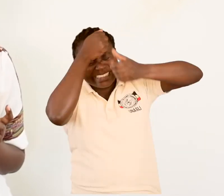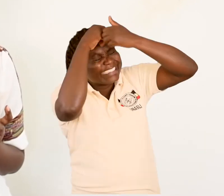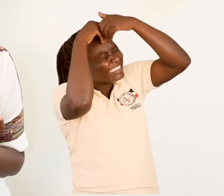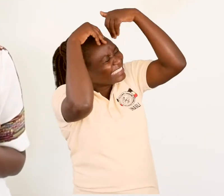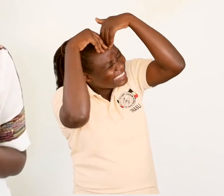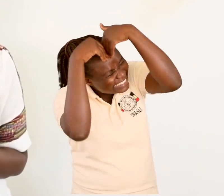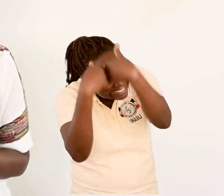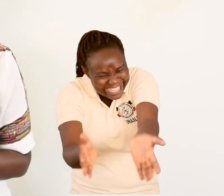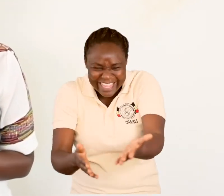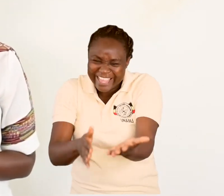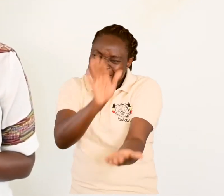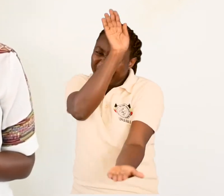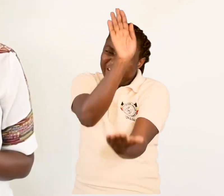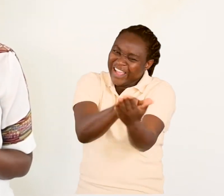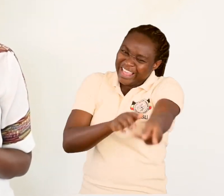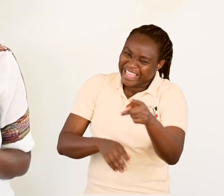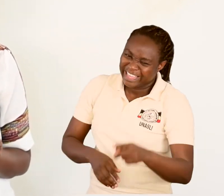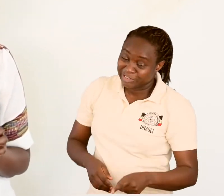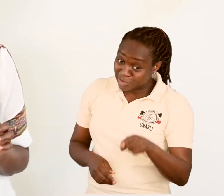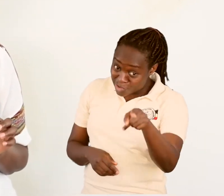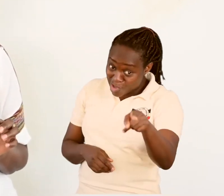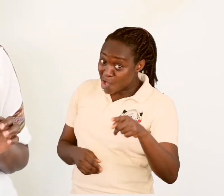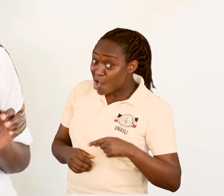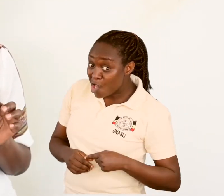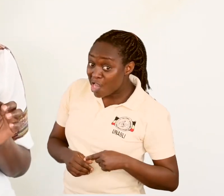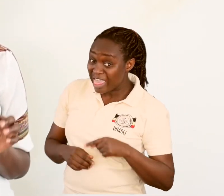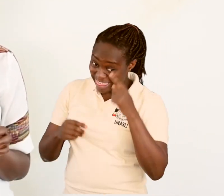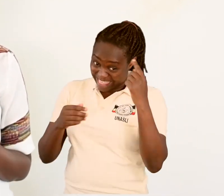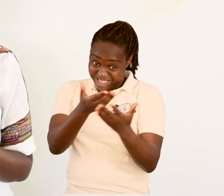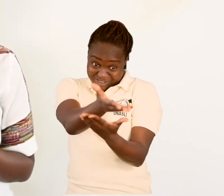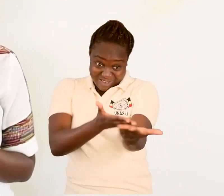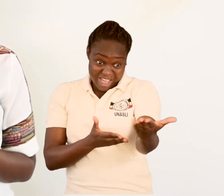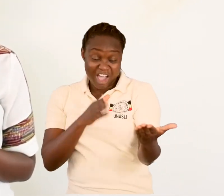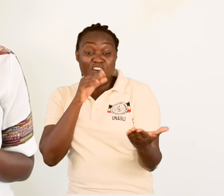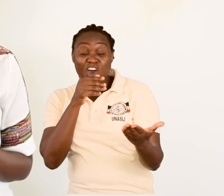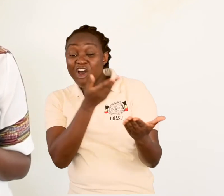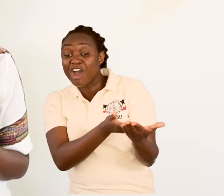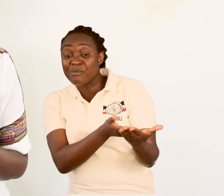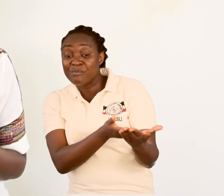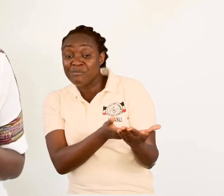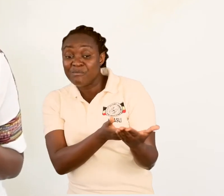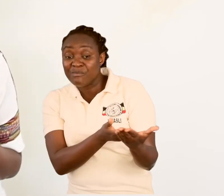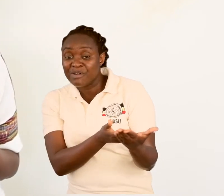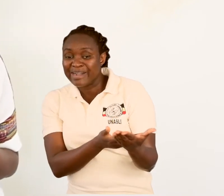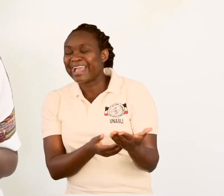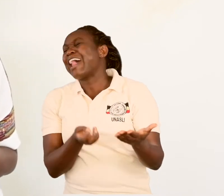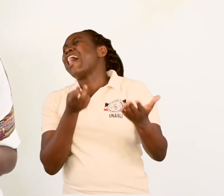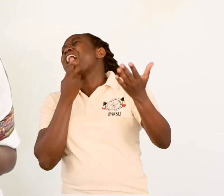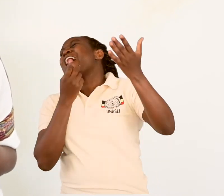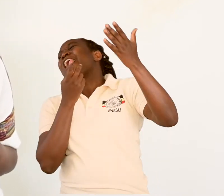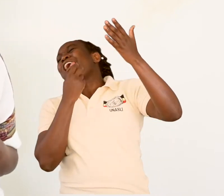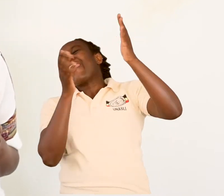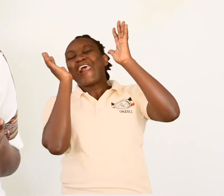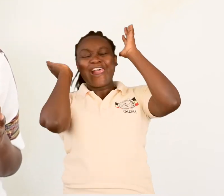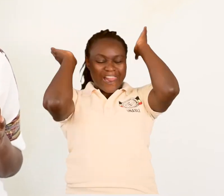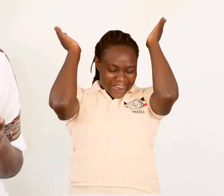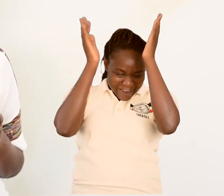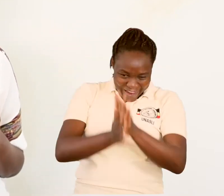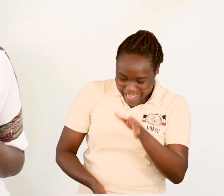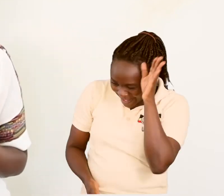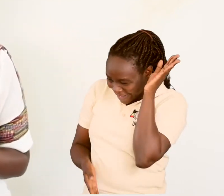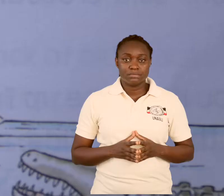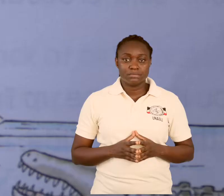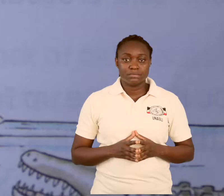"Stupid crocodile, do you think a log can talk?" And he laughed louder, and off he